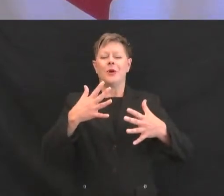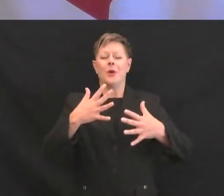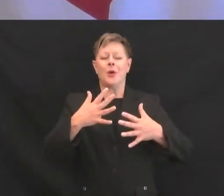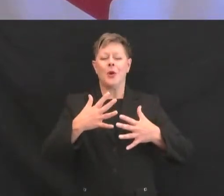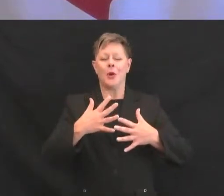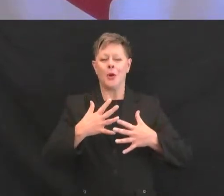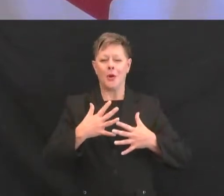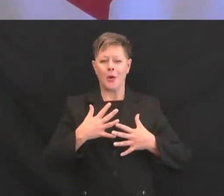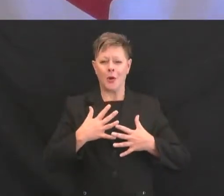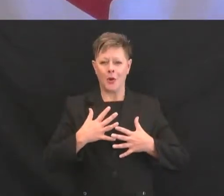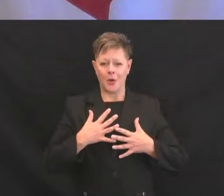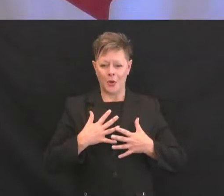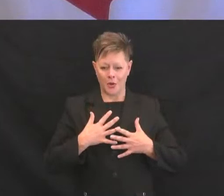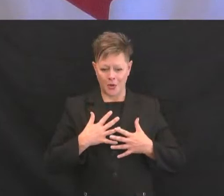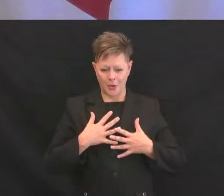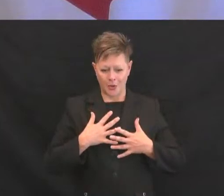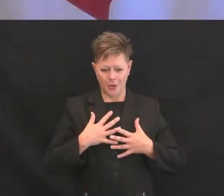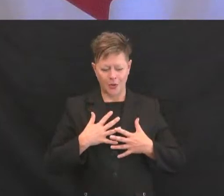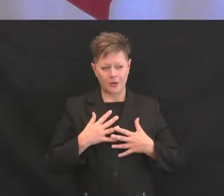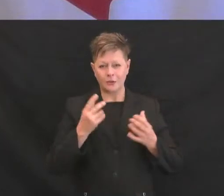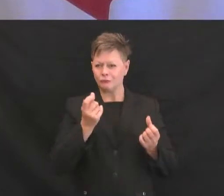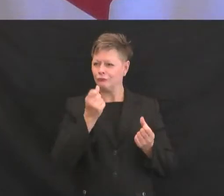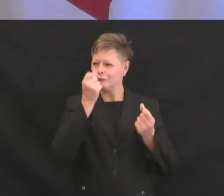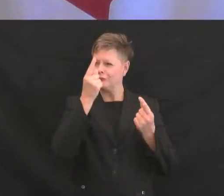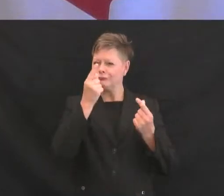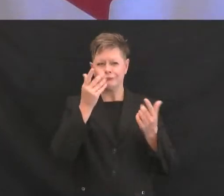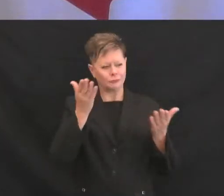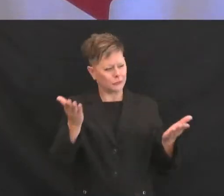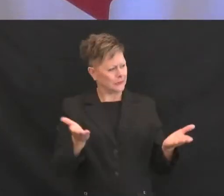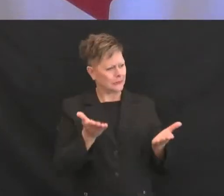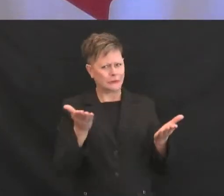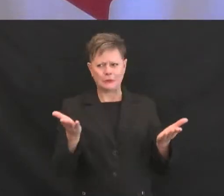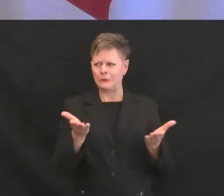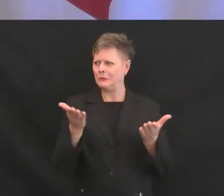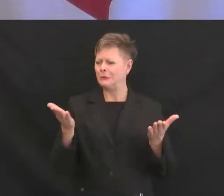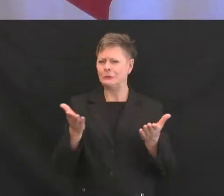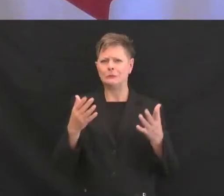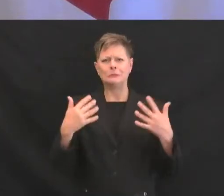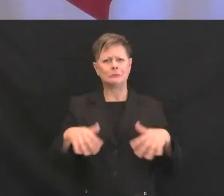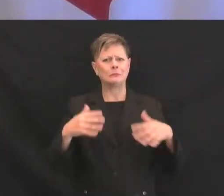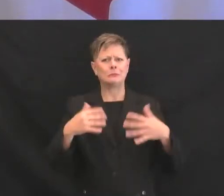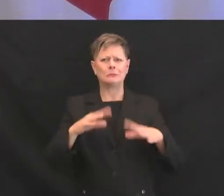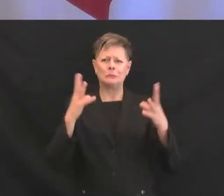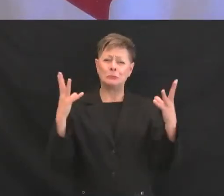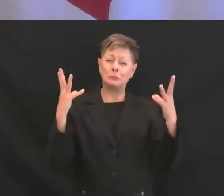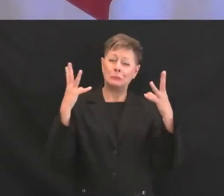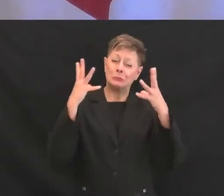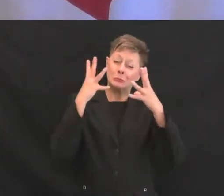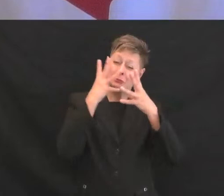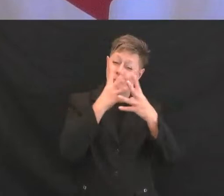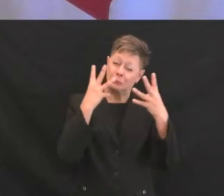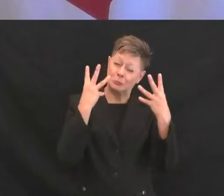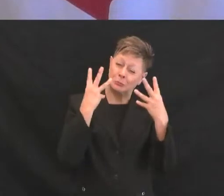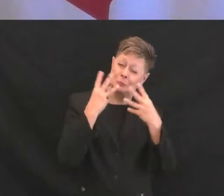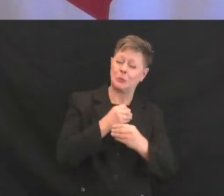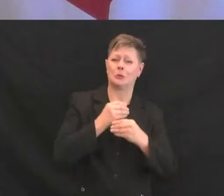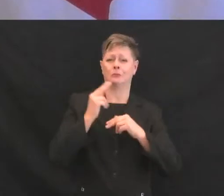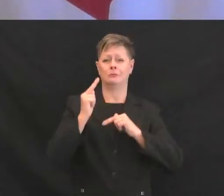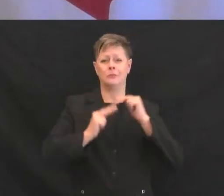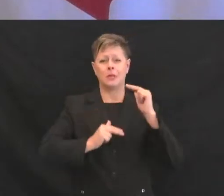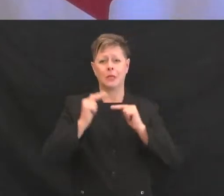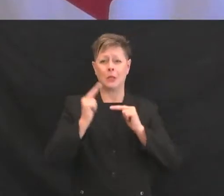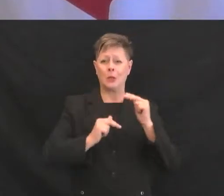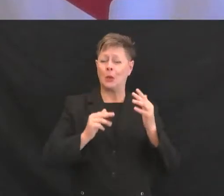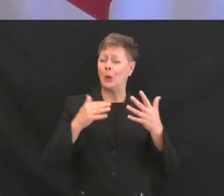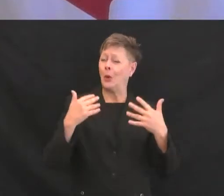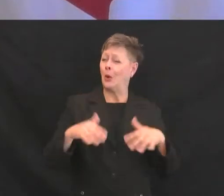and realize where we are. What a splendid, splendid building. And if you